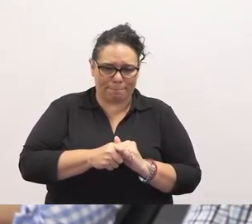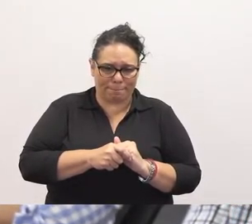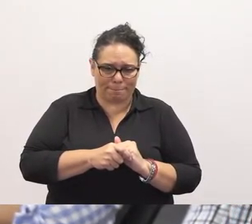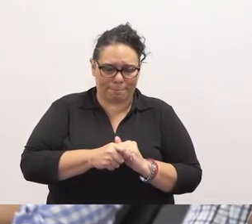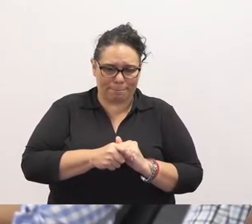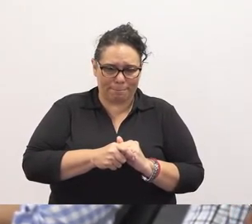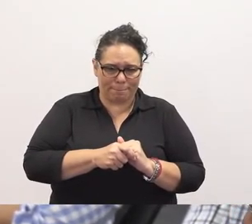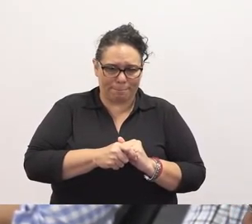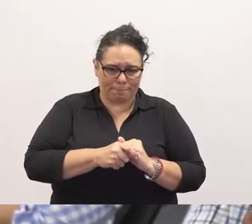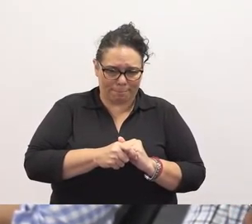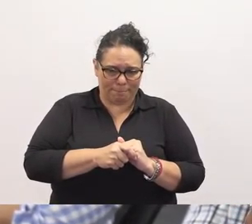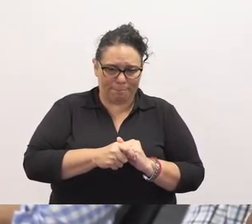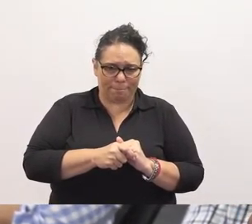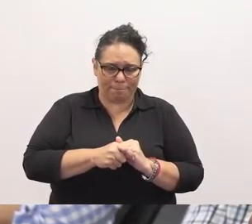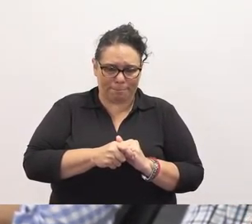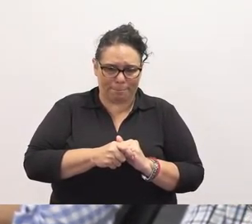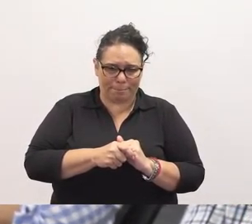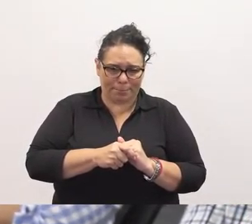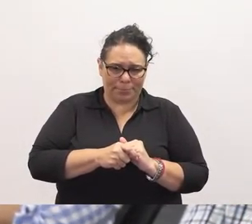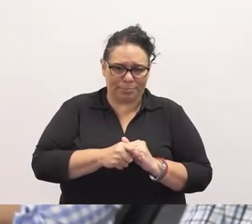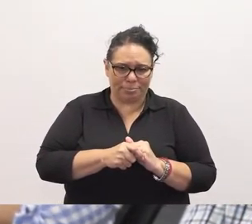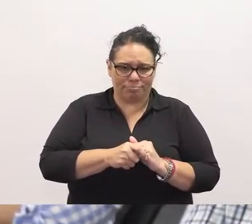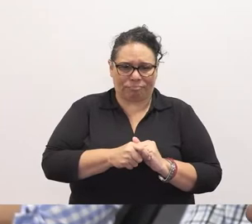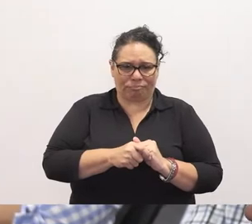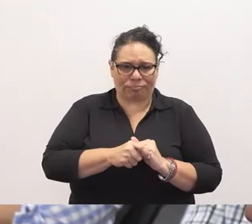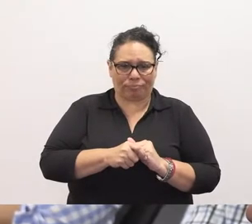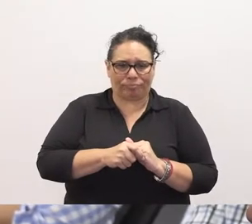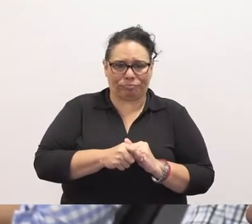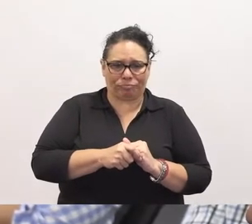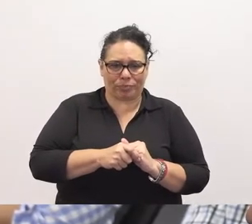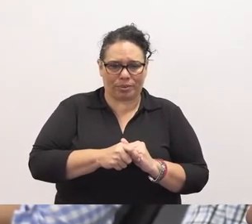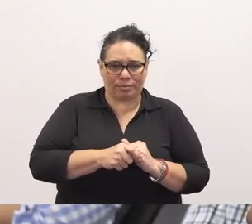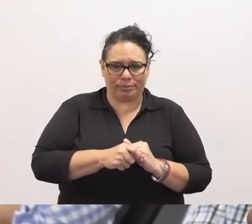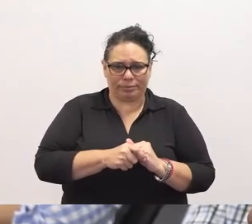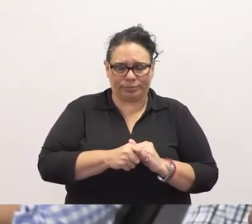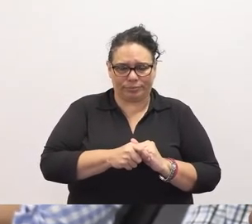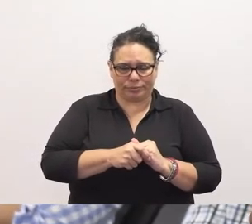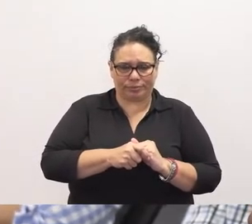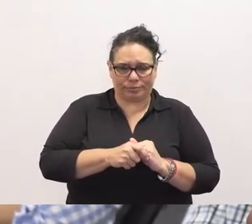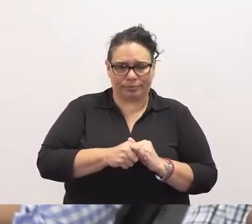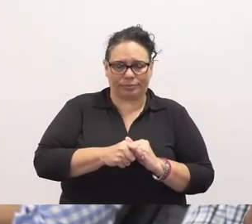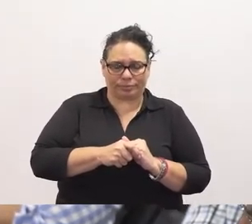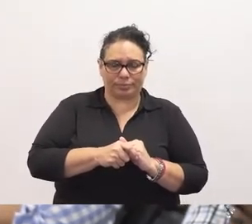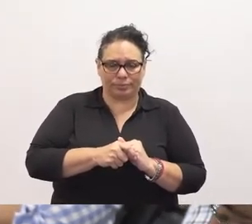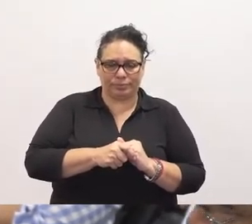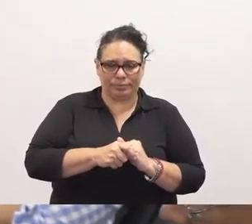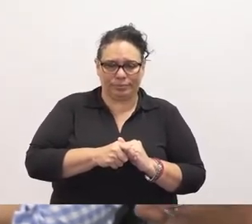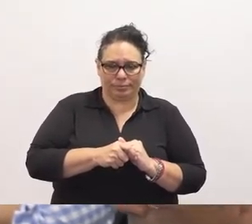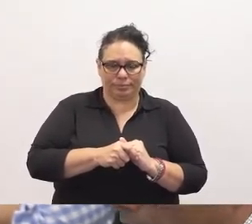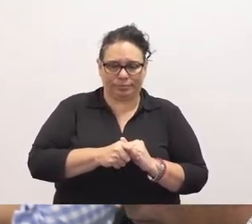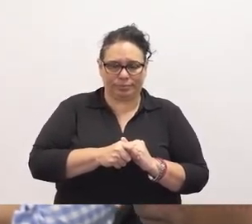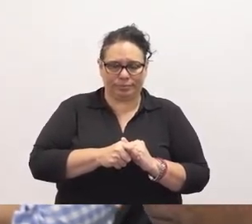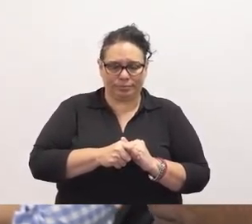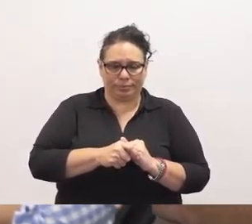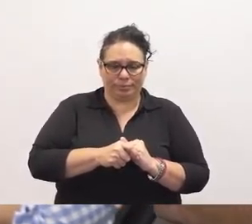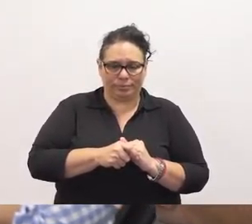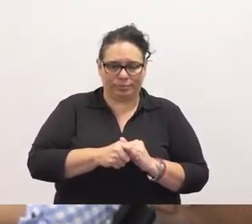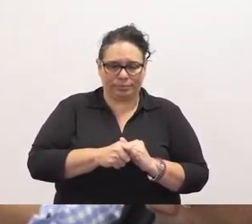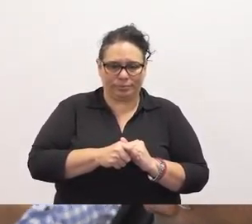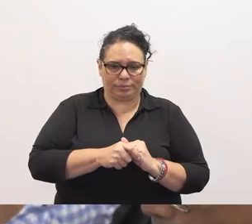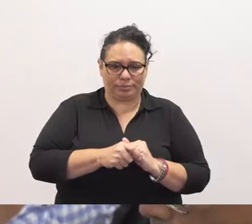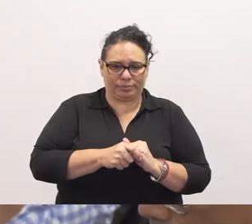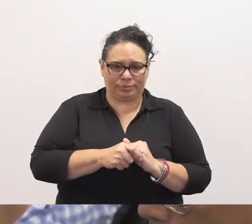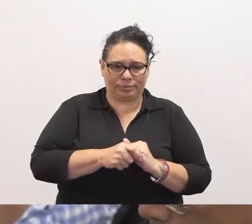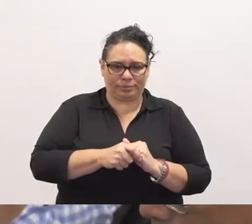pa sae Dr. Jill Baker kot nou ni ao mien ka vi teu mok kan da luen chea pa sae chompu